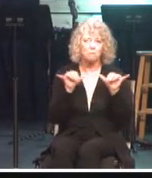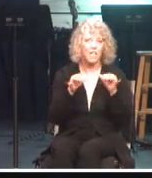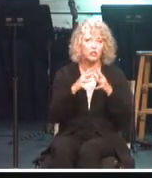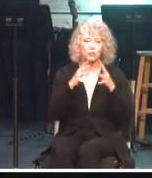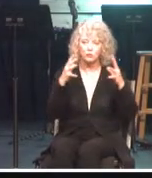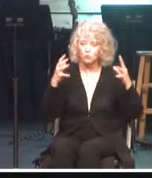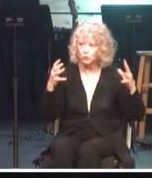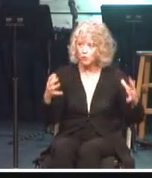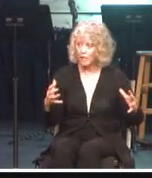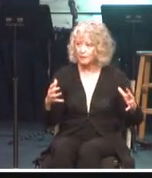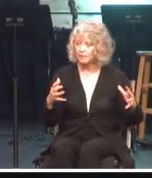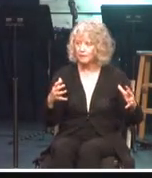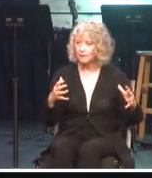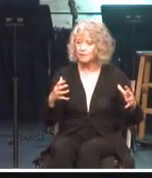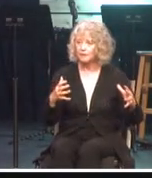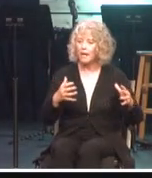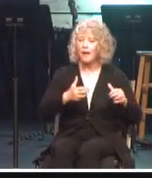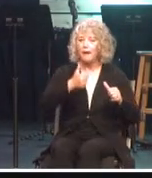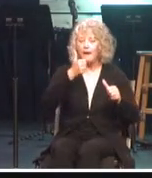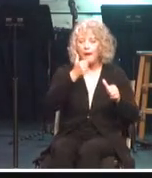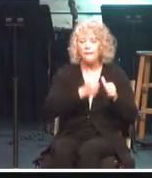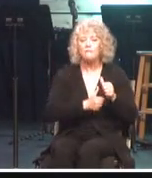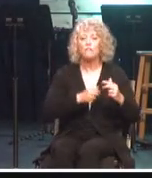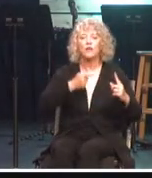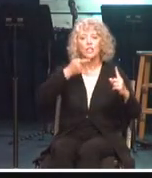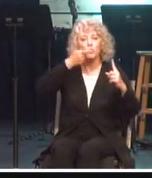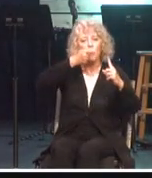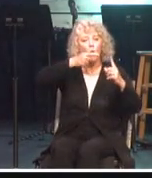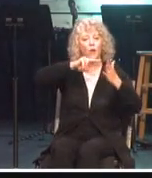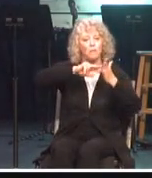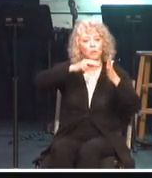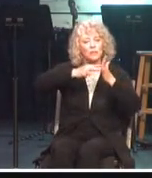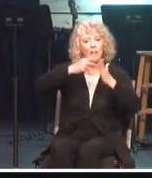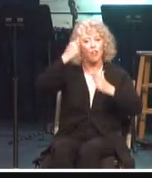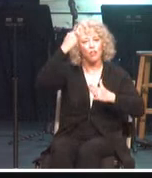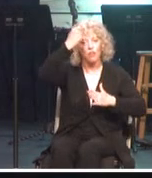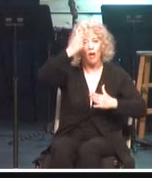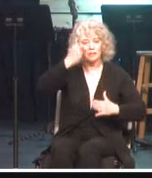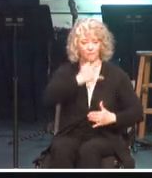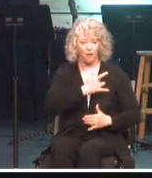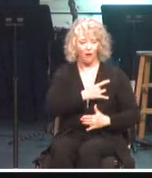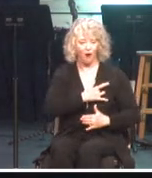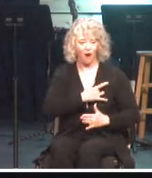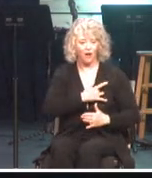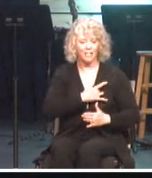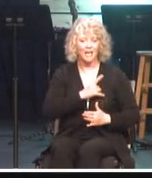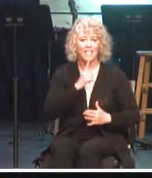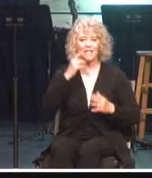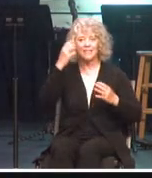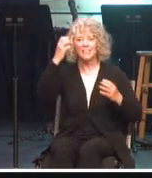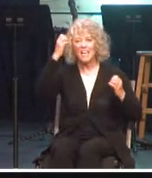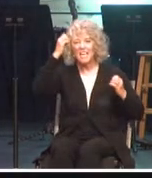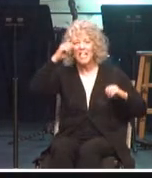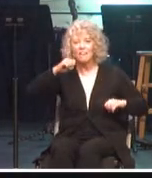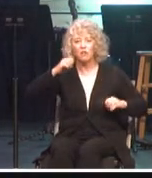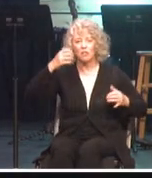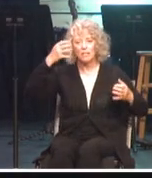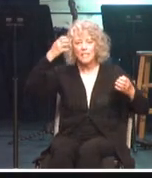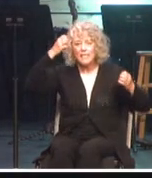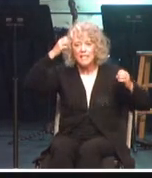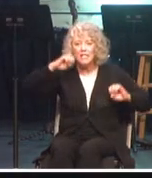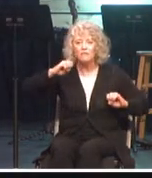and that every intent of the thoughts of his heart was only evil continually.